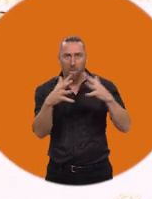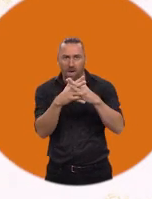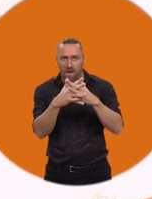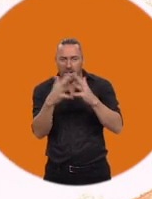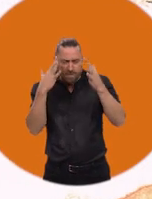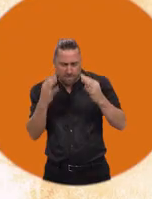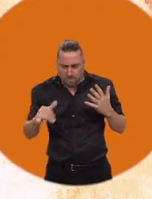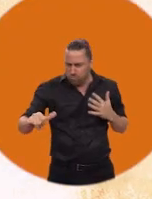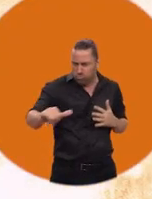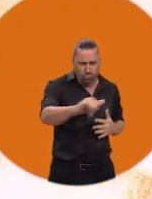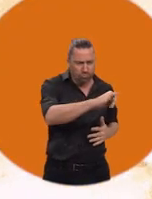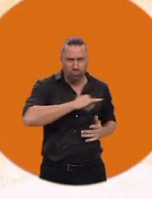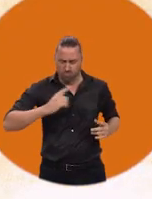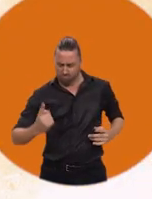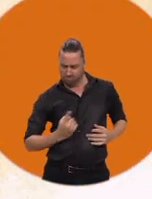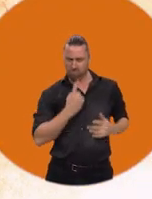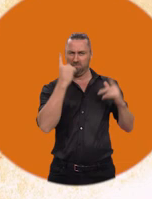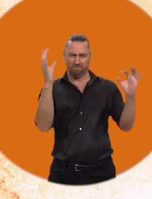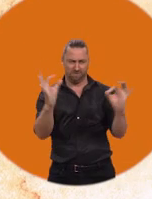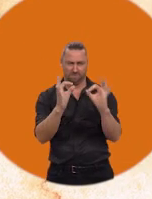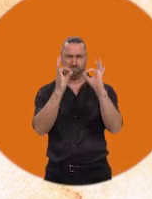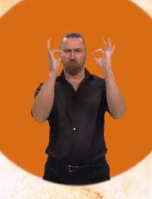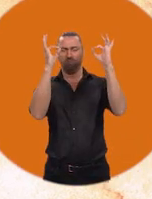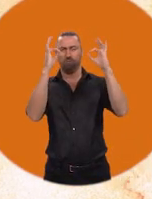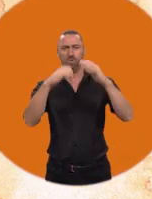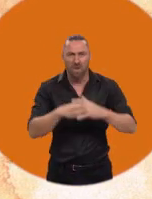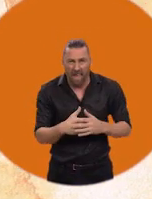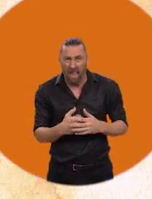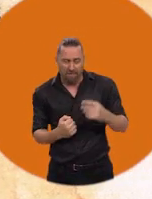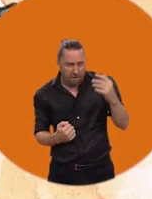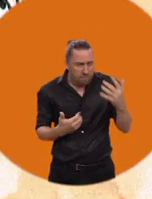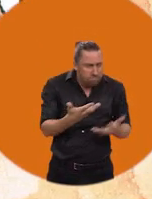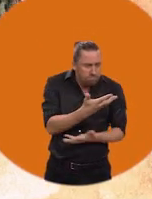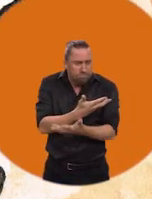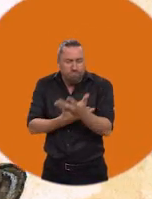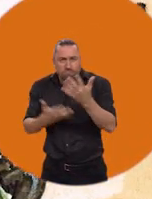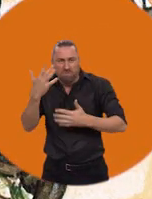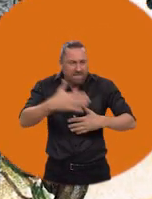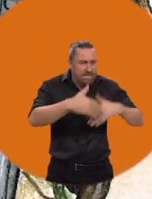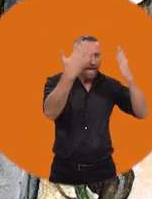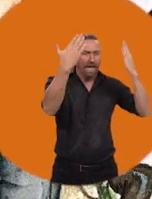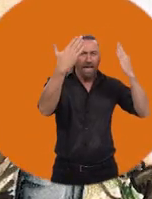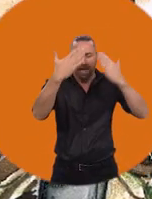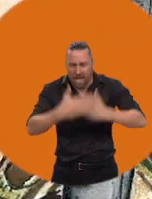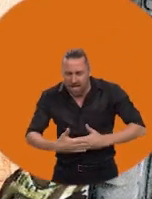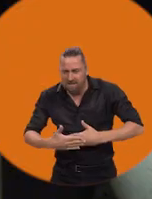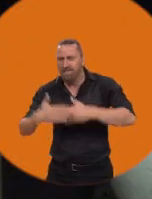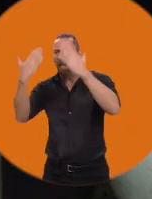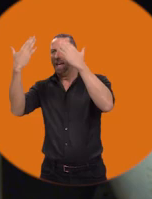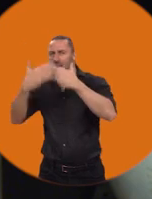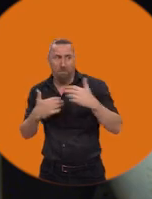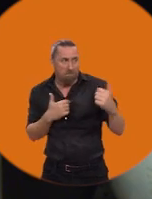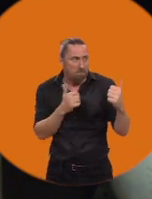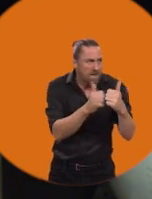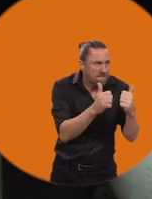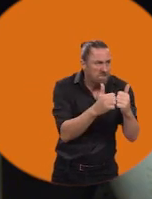unique. They argued through daylight until it was late. They chose from all animals, enemy and mate.